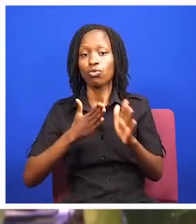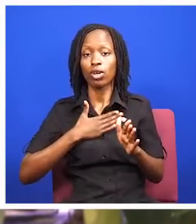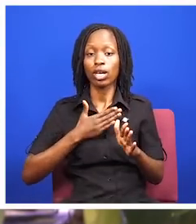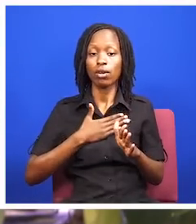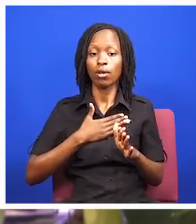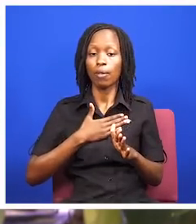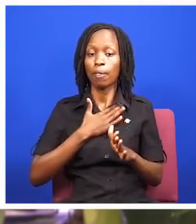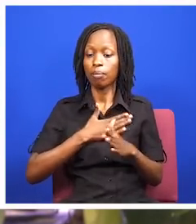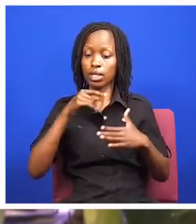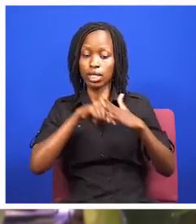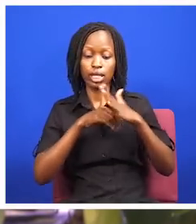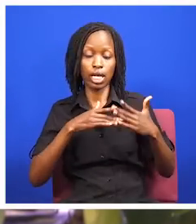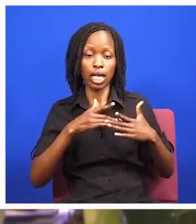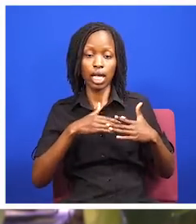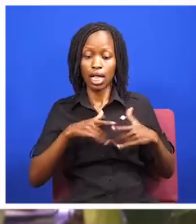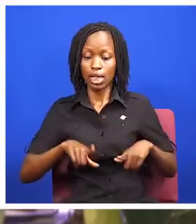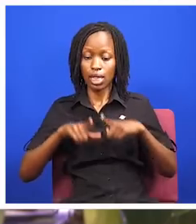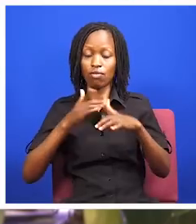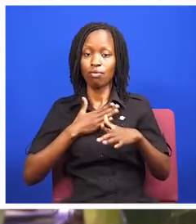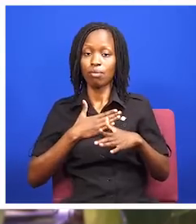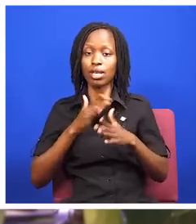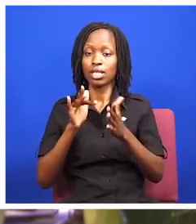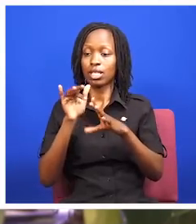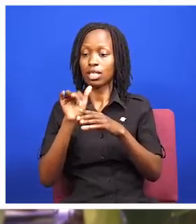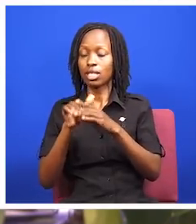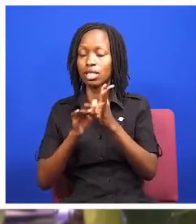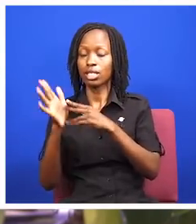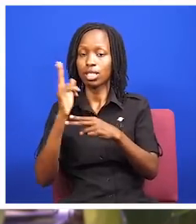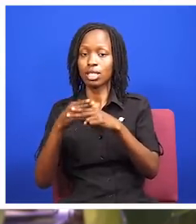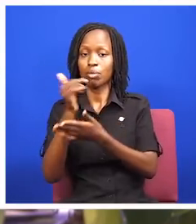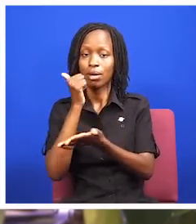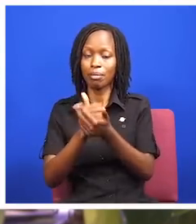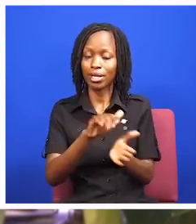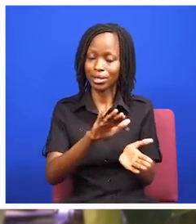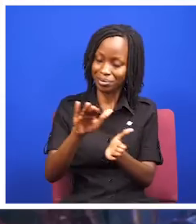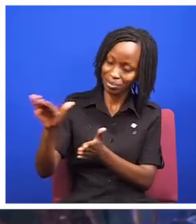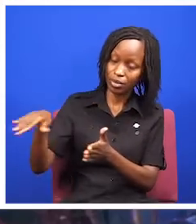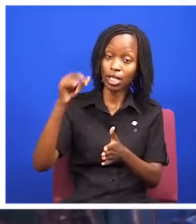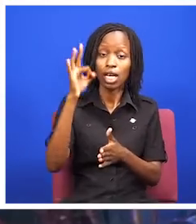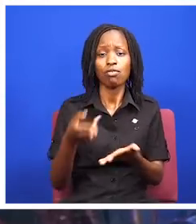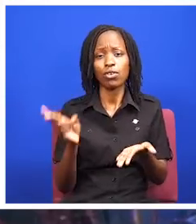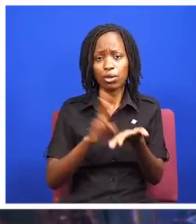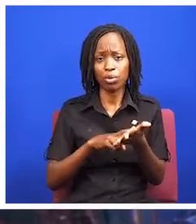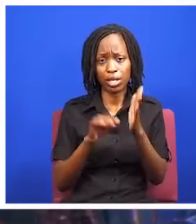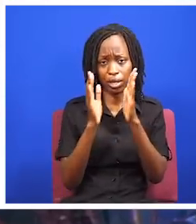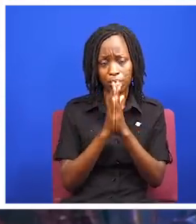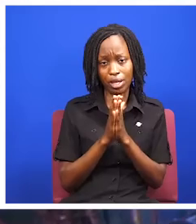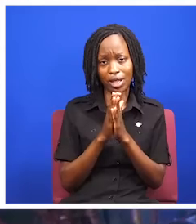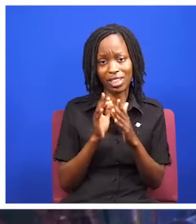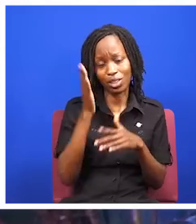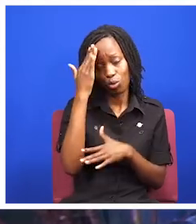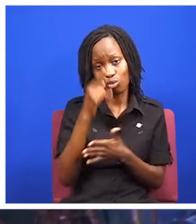me. Please come into my life. In Jesus' name, amen. Amen. Amen. Guys, if you have prayed that prayer, you know